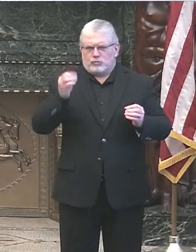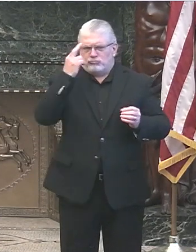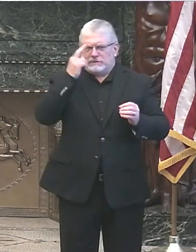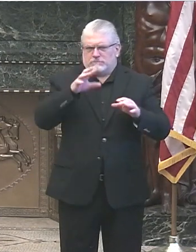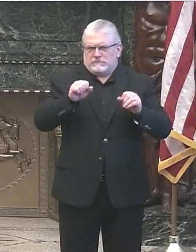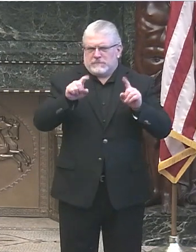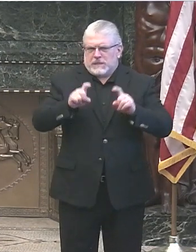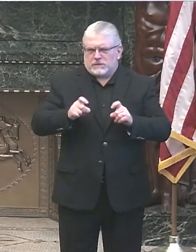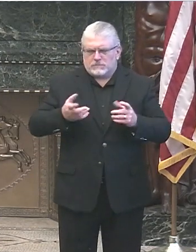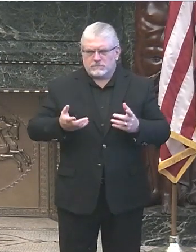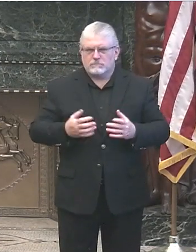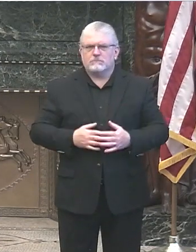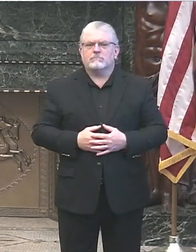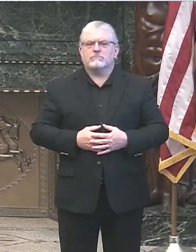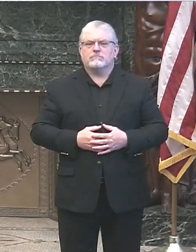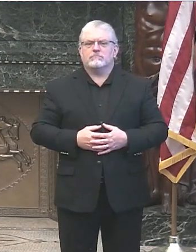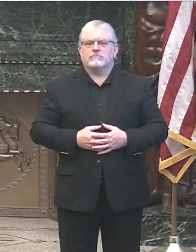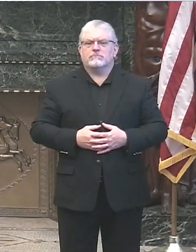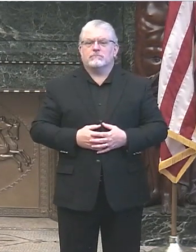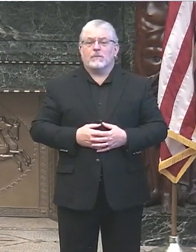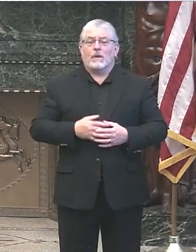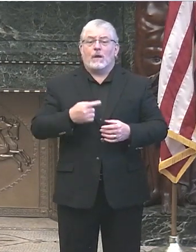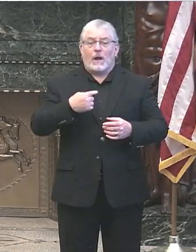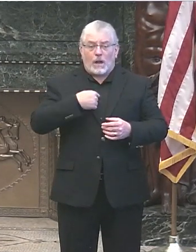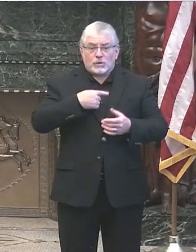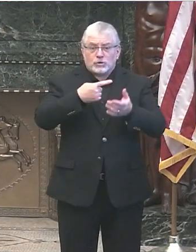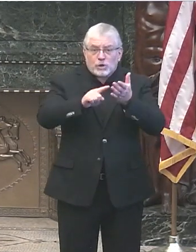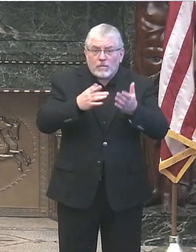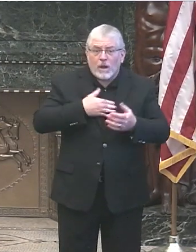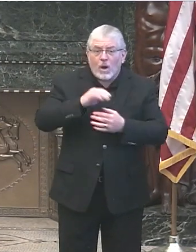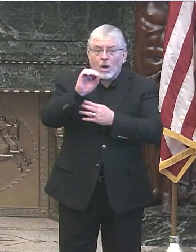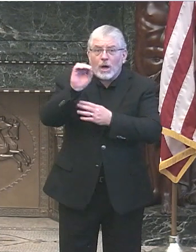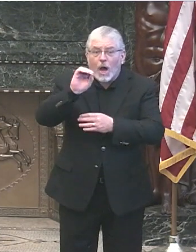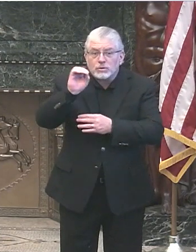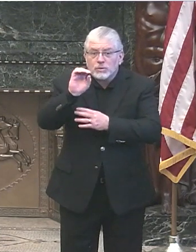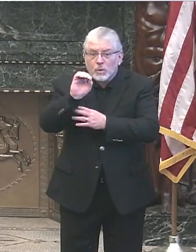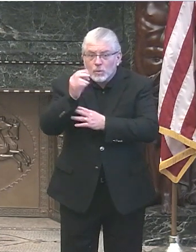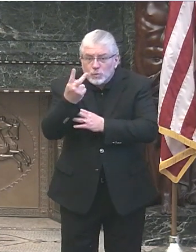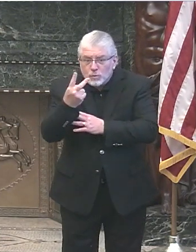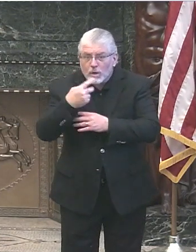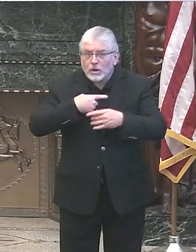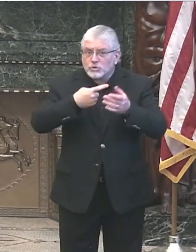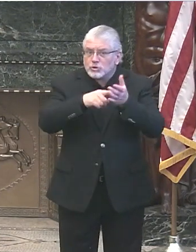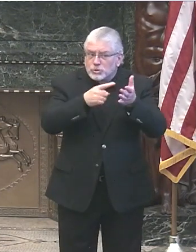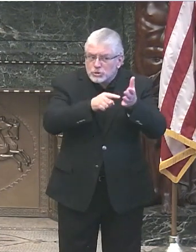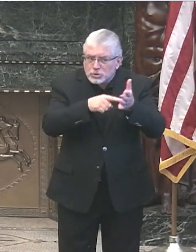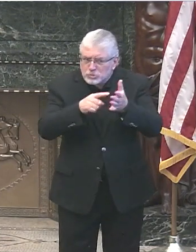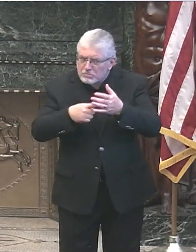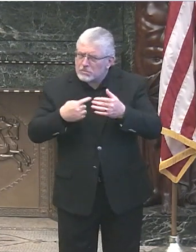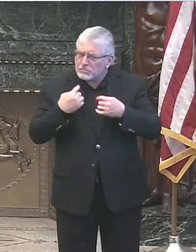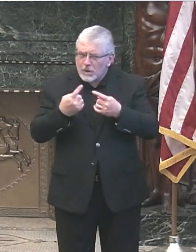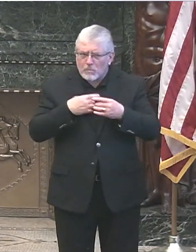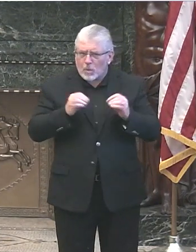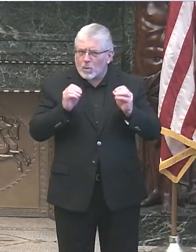and check my oxygen level in my blood, so I'm okay so far. Sir, did the city have?